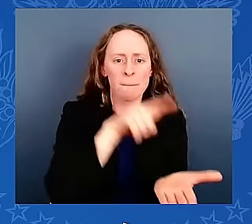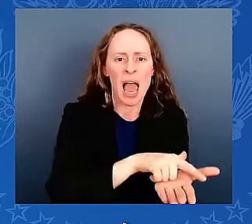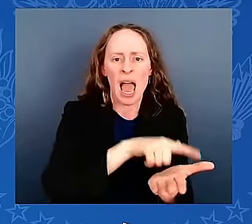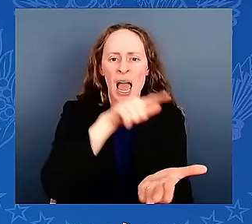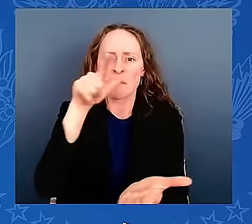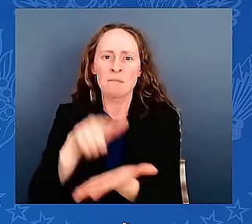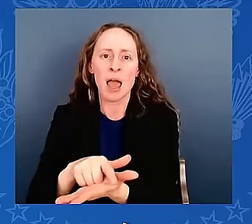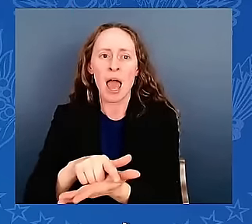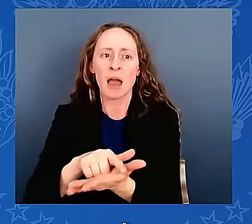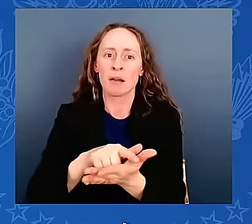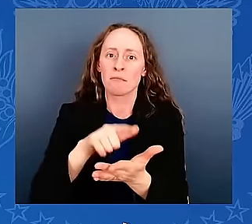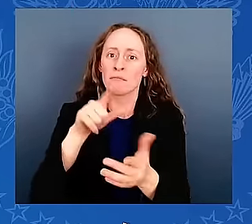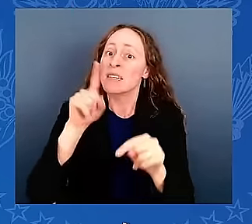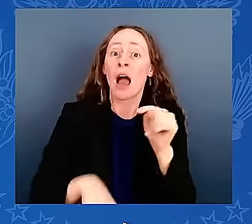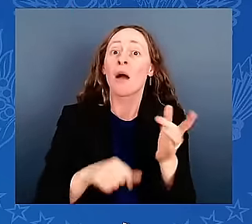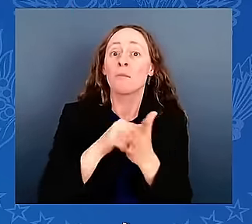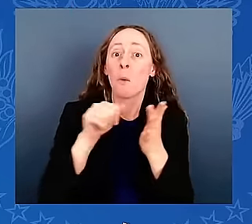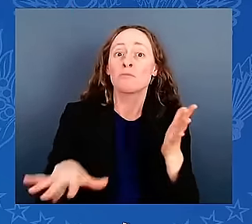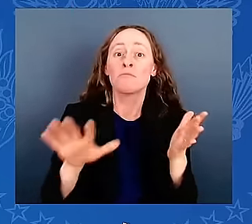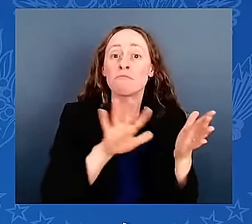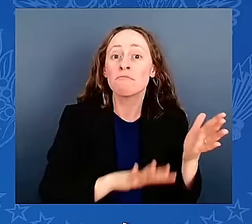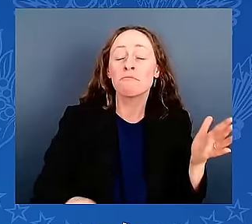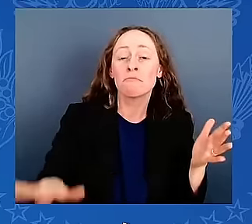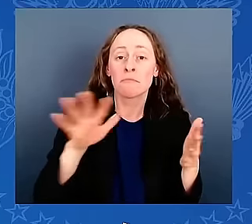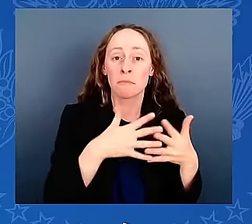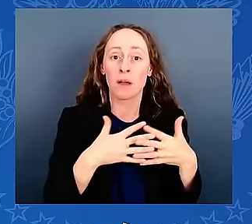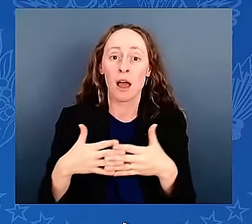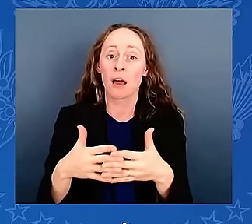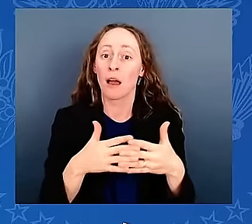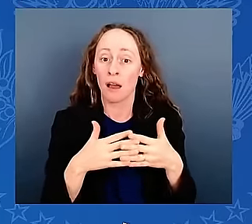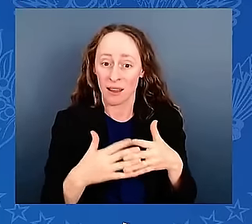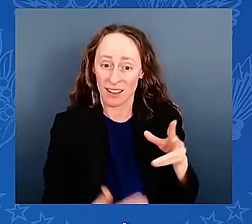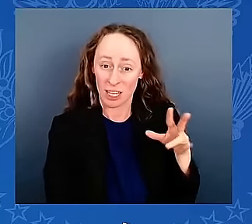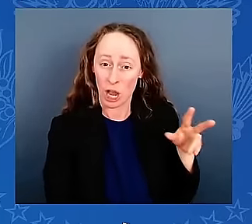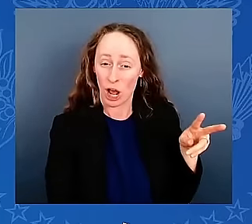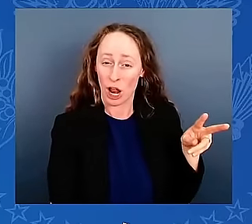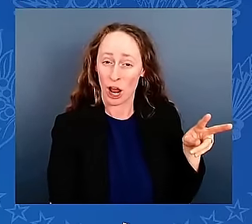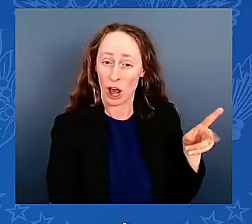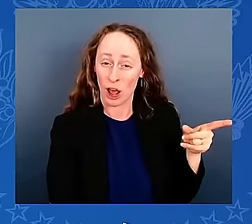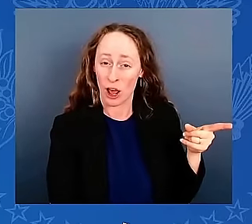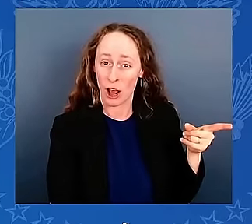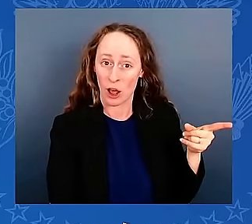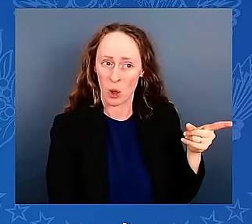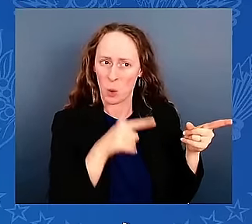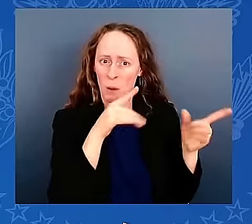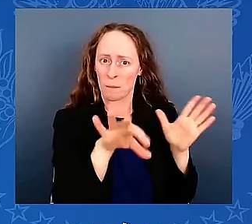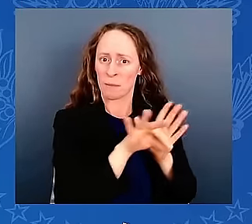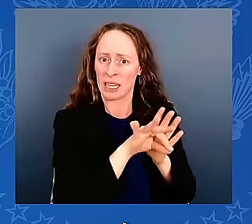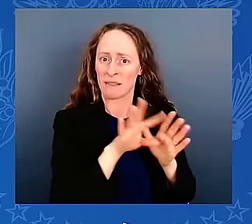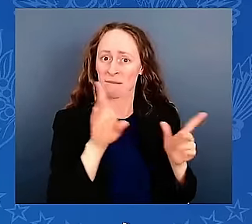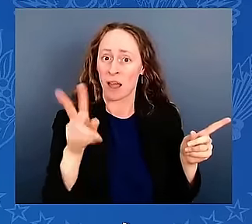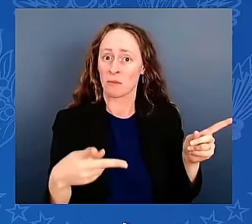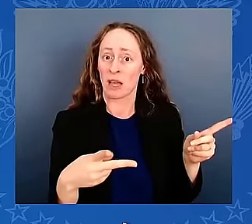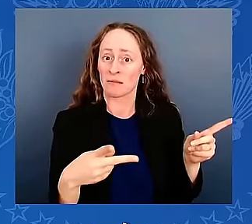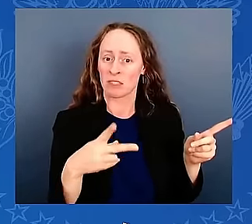vice president, if you ever have any doubt, man, just take a look at what he's been saying. They want to prosecute political